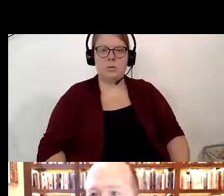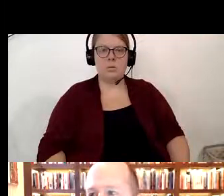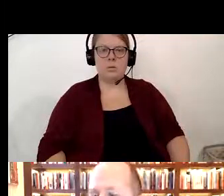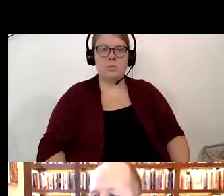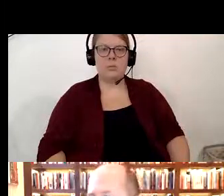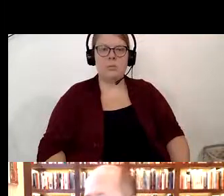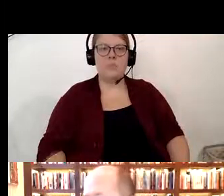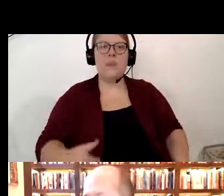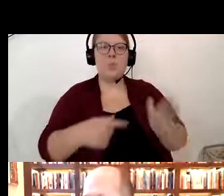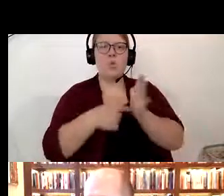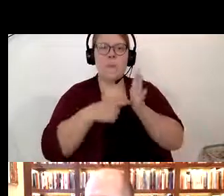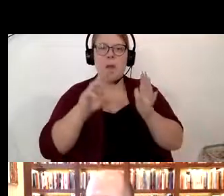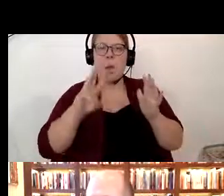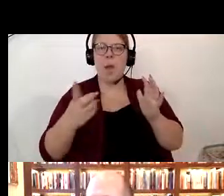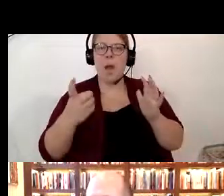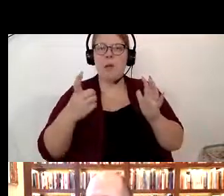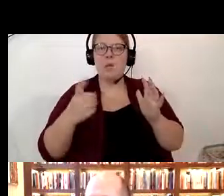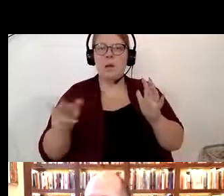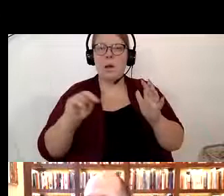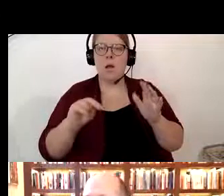Show me wax on, wax off.